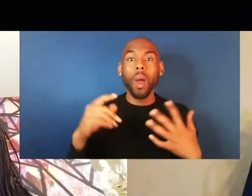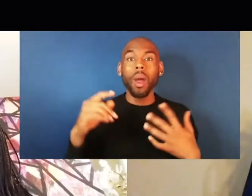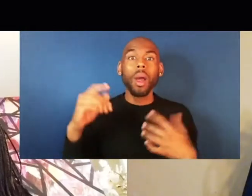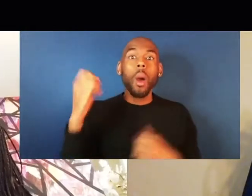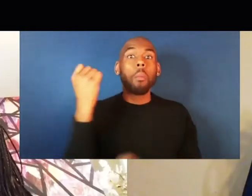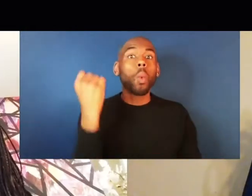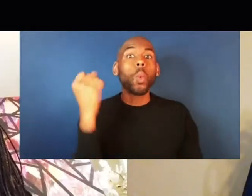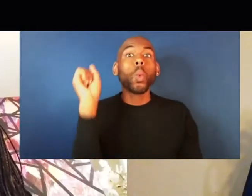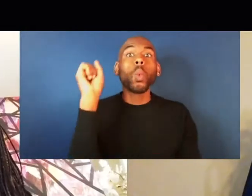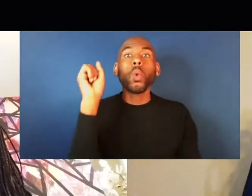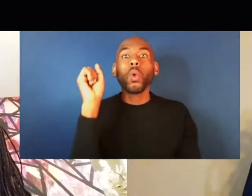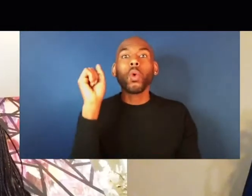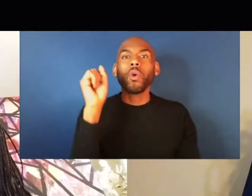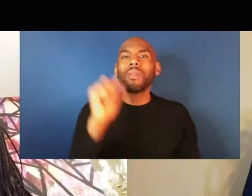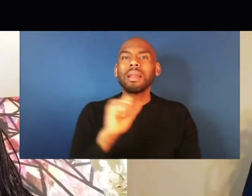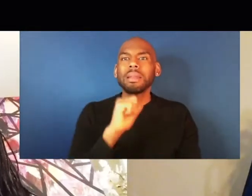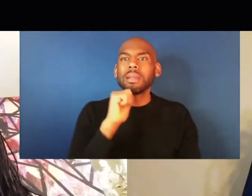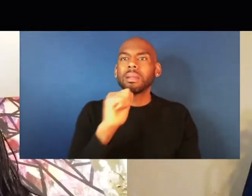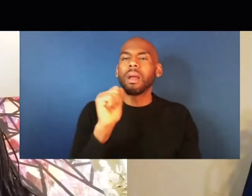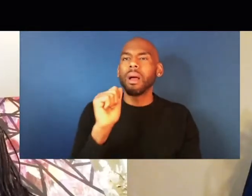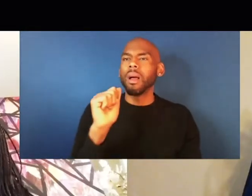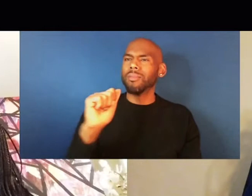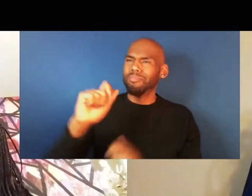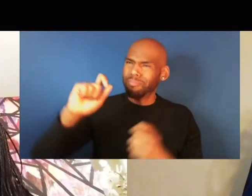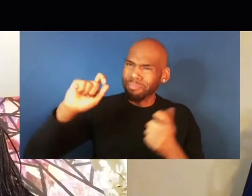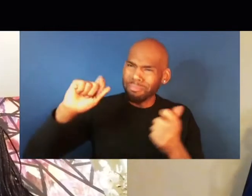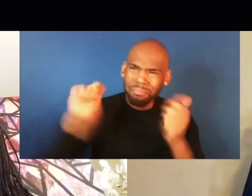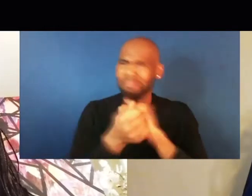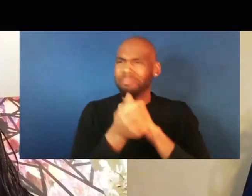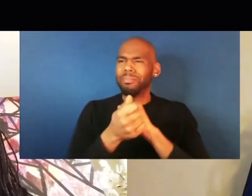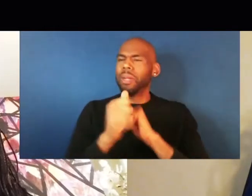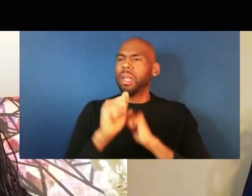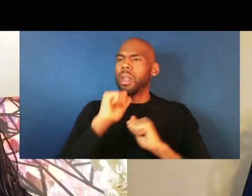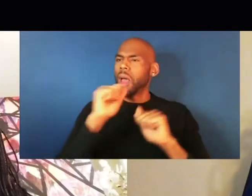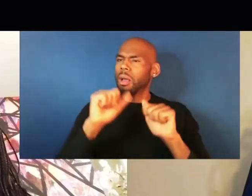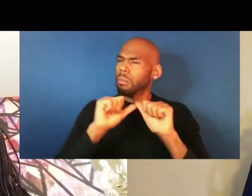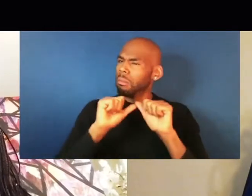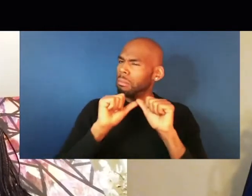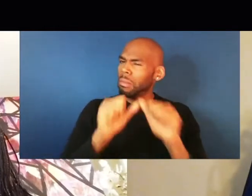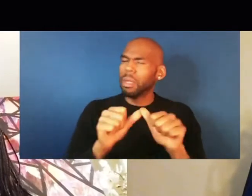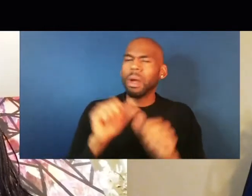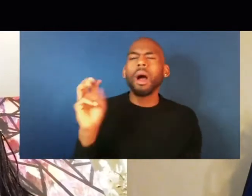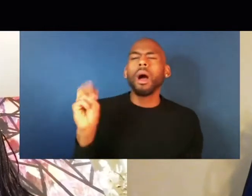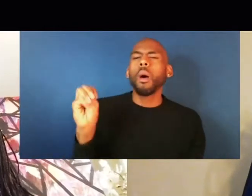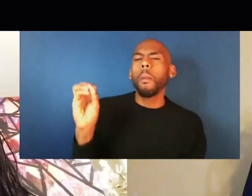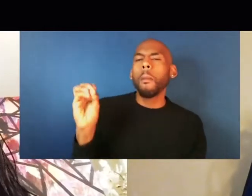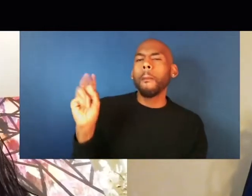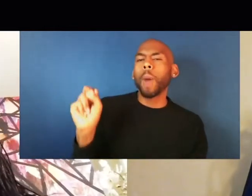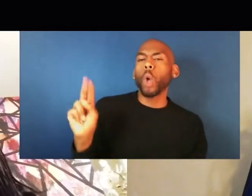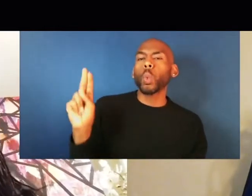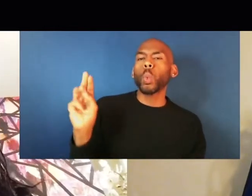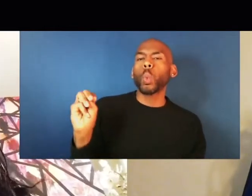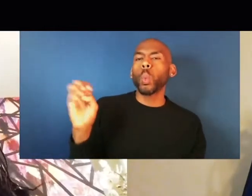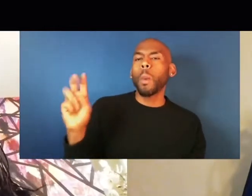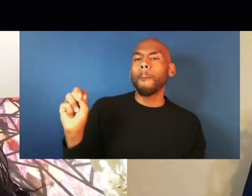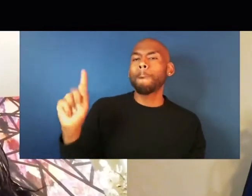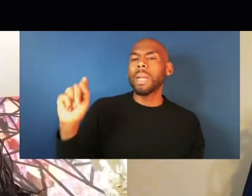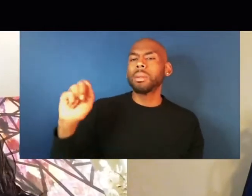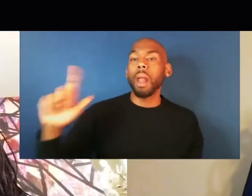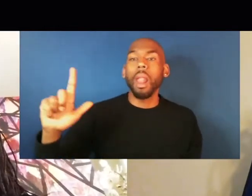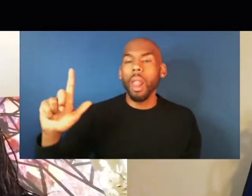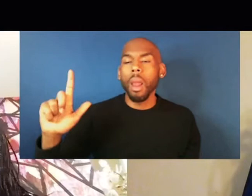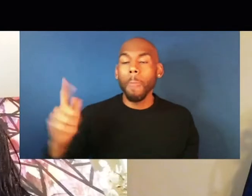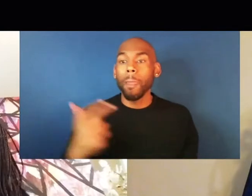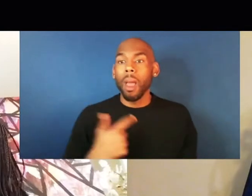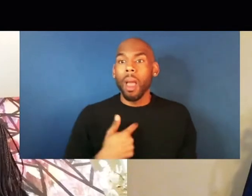this movement that's not monumental and not sustaining. So I still think there's still much work to do.